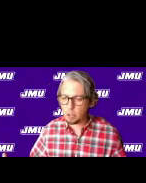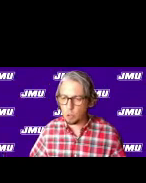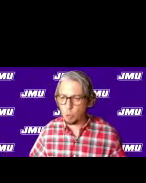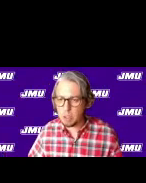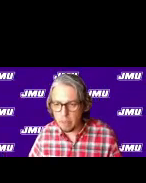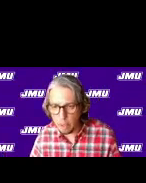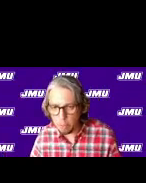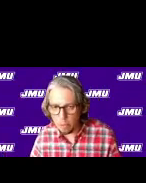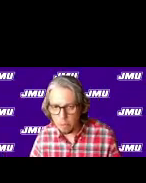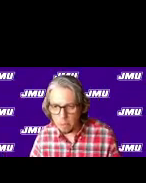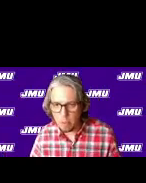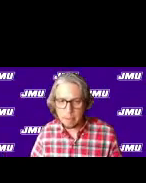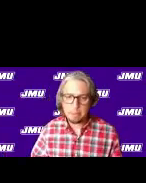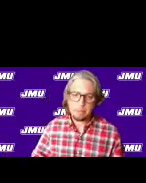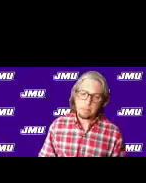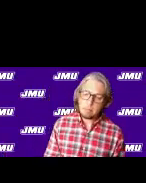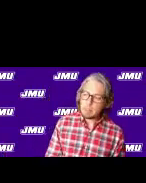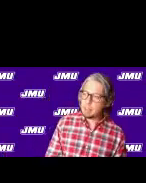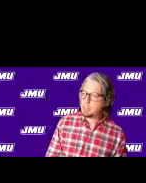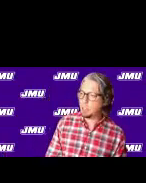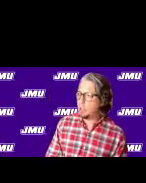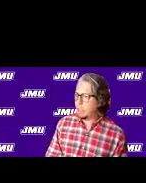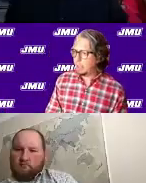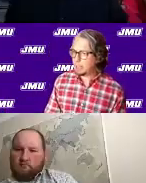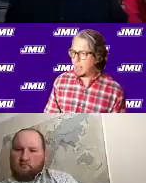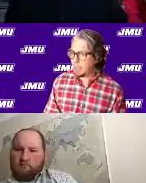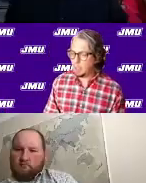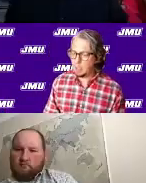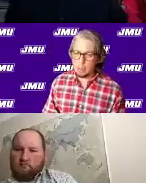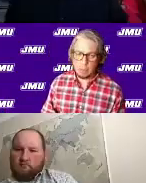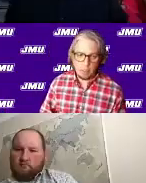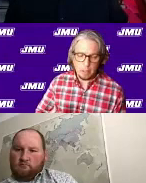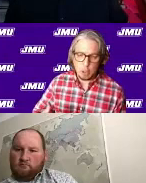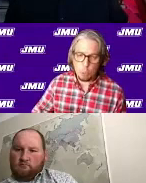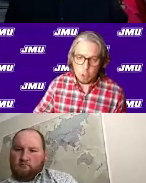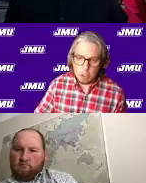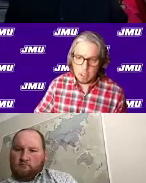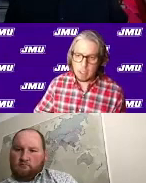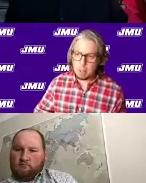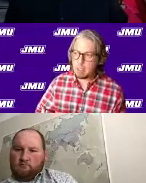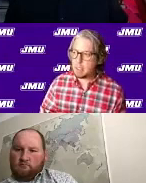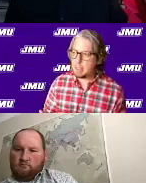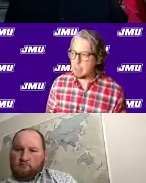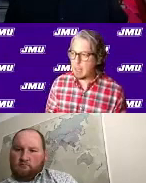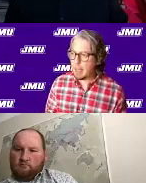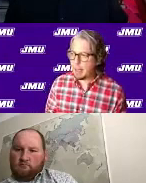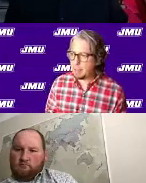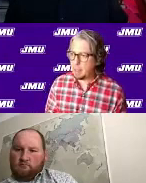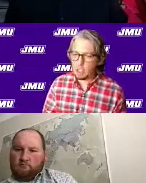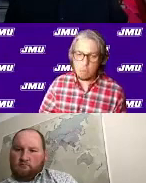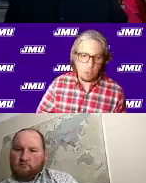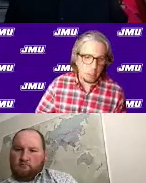outside of school, what's available, right? And so is that sports teams? Is